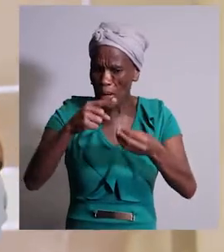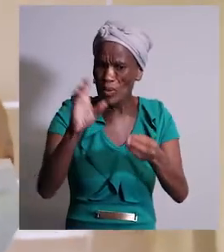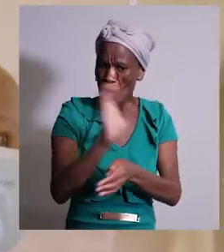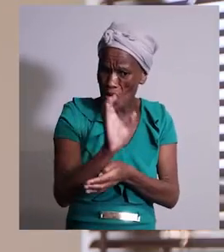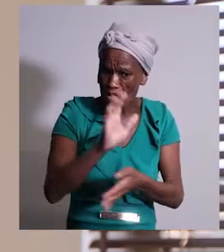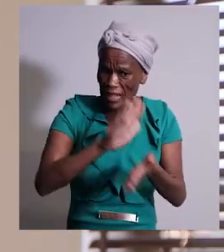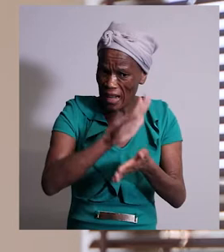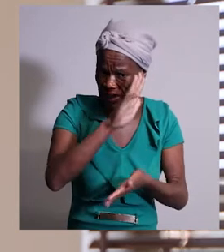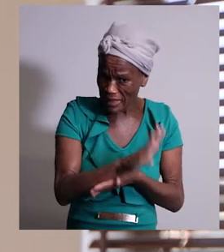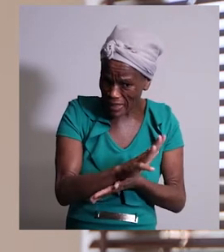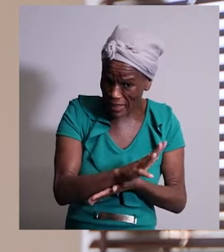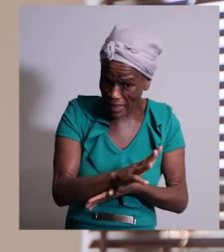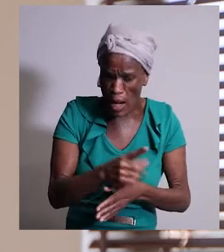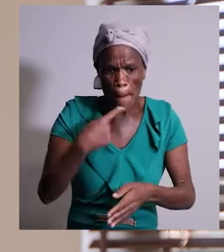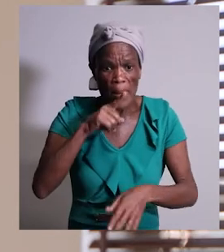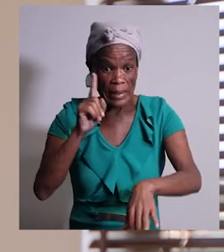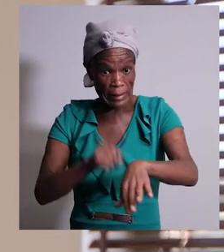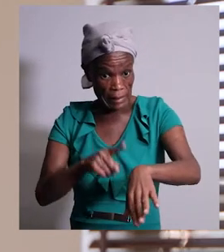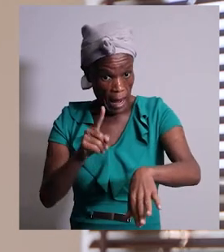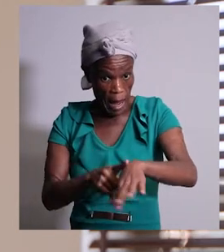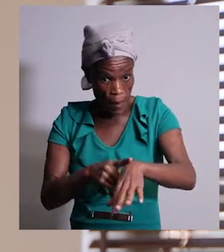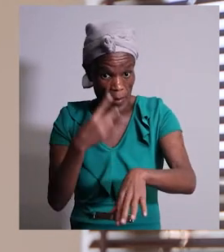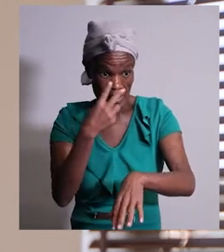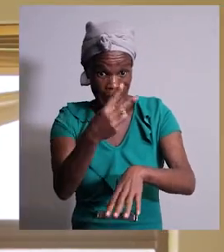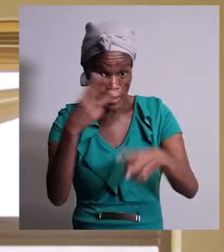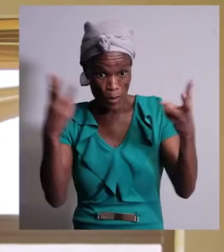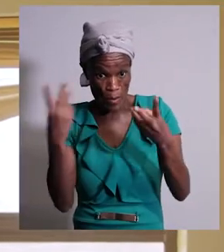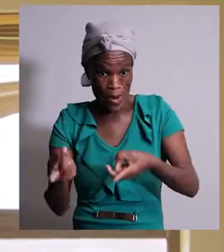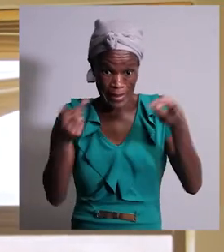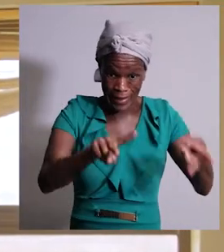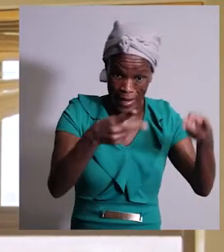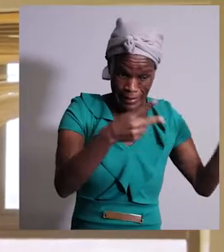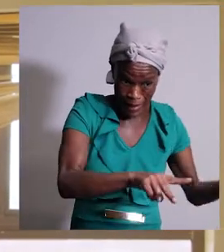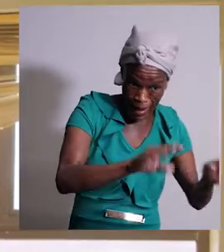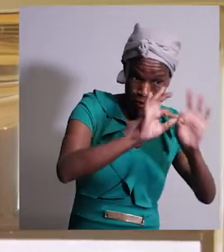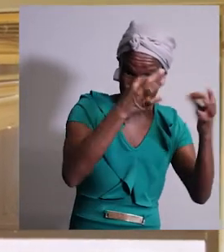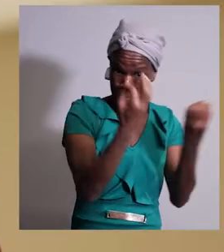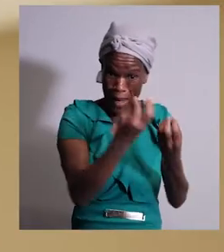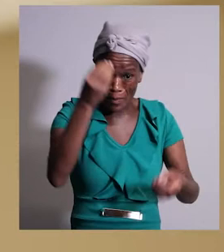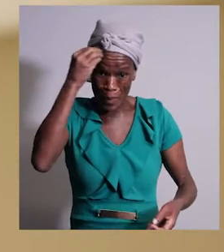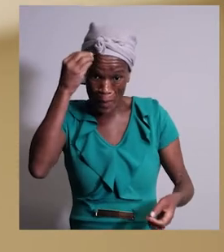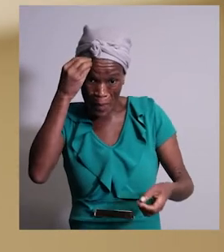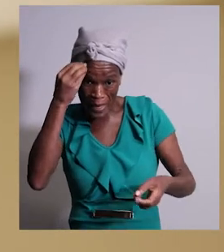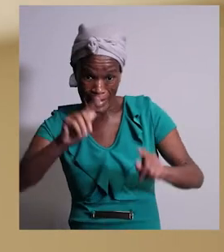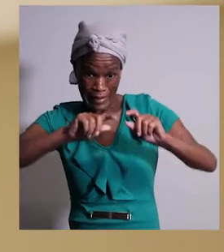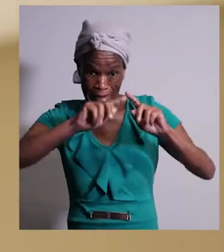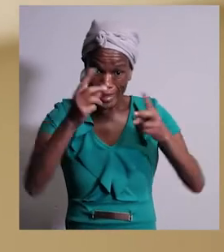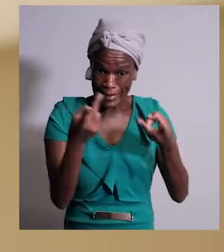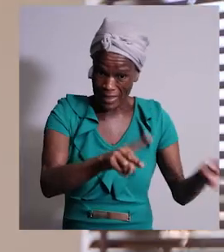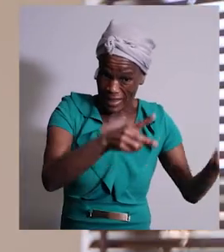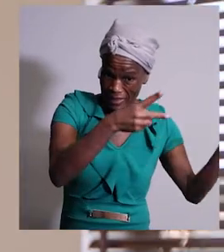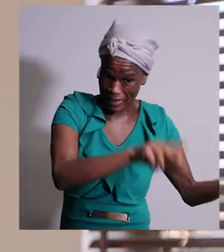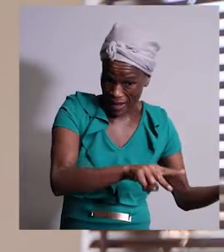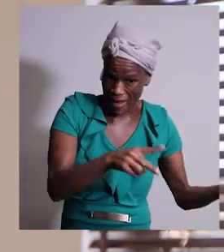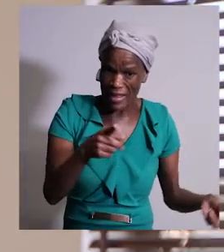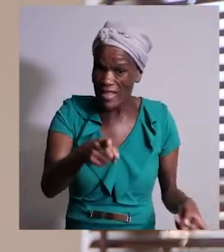Ultimately, when Babo Nahori COVID Ebola battle, and then it charged their immediate families,